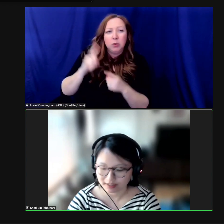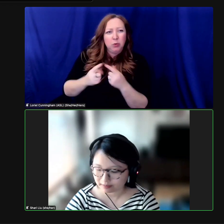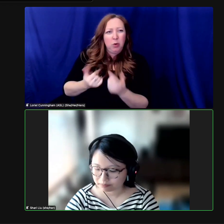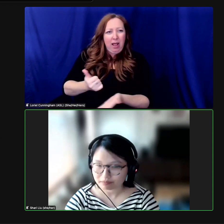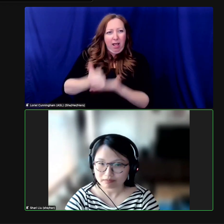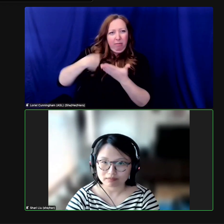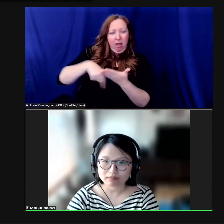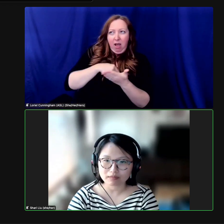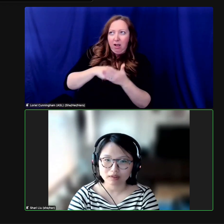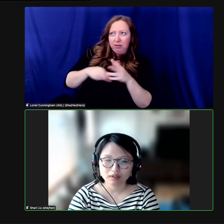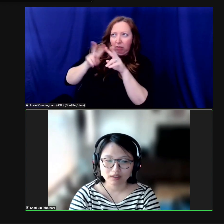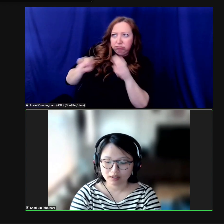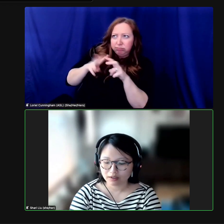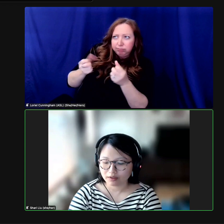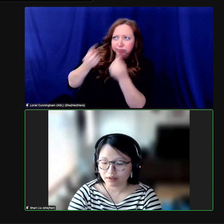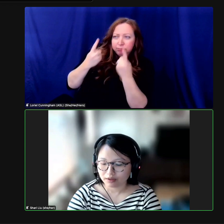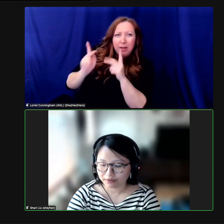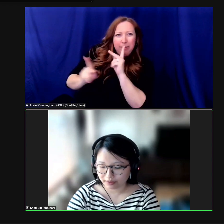and actions.